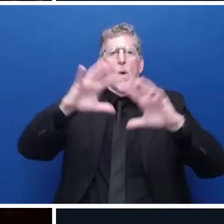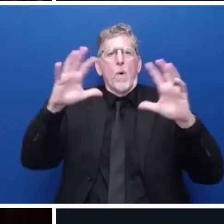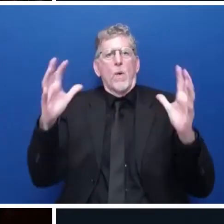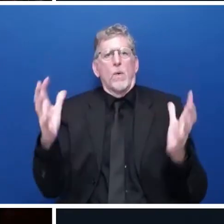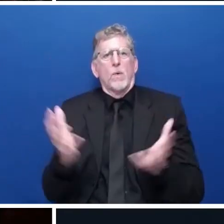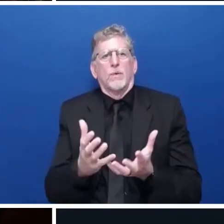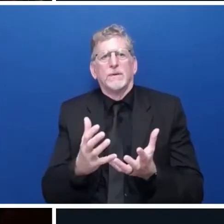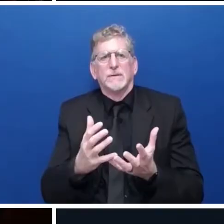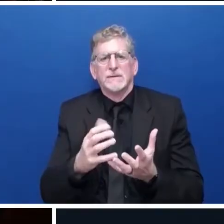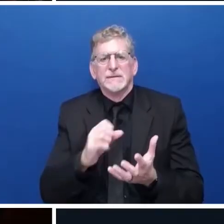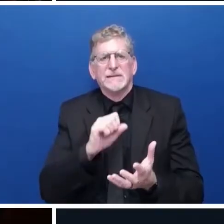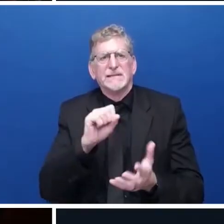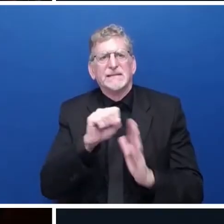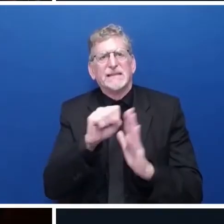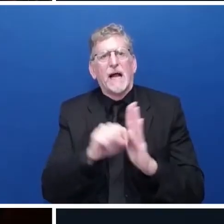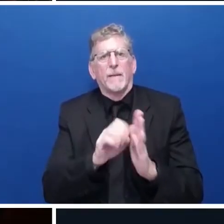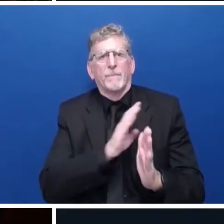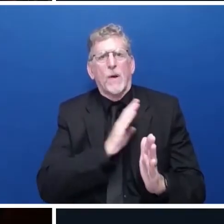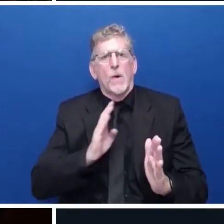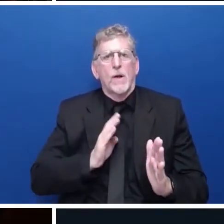Does the gentleman from Louisiana have a motion?